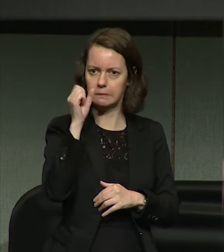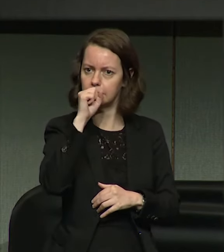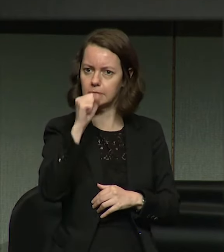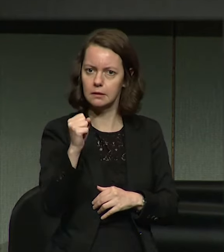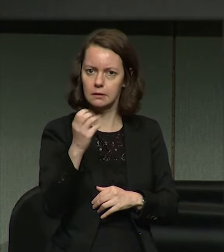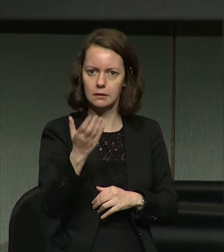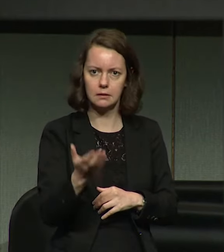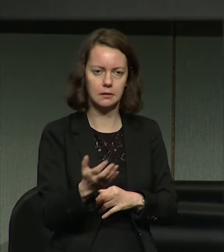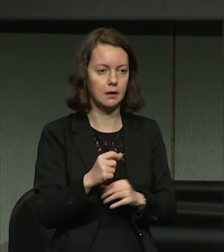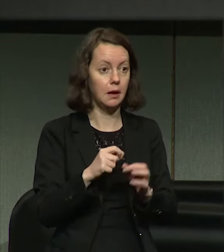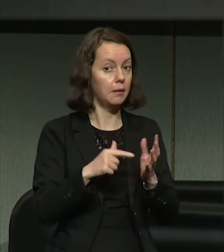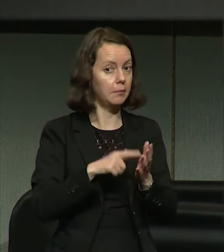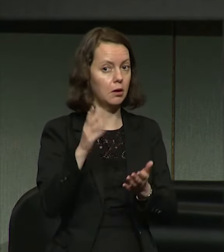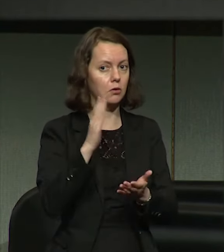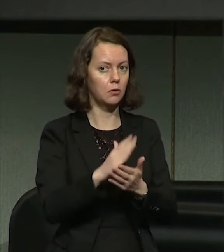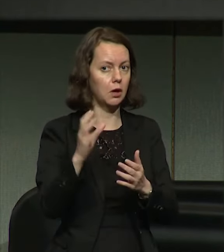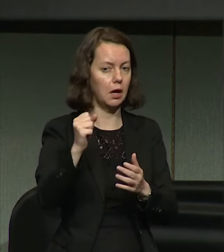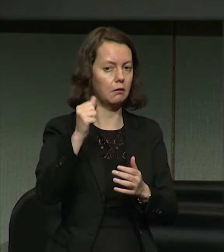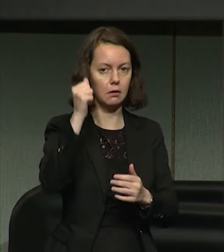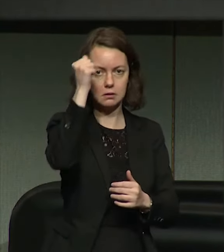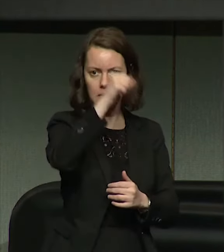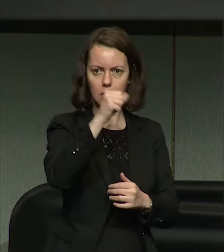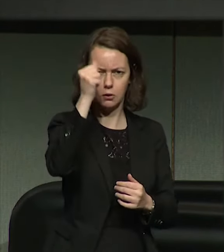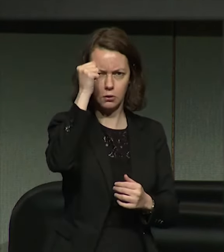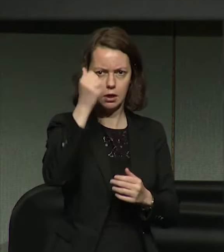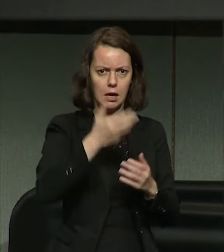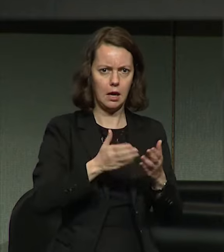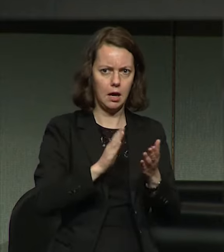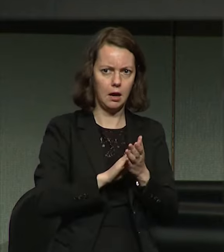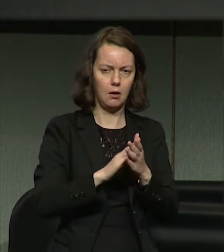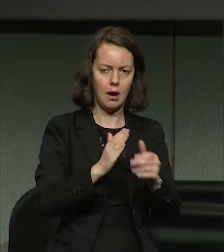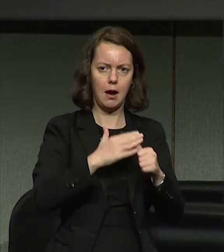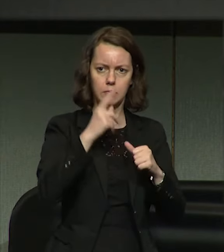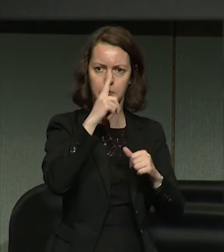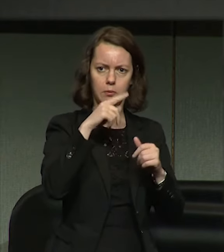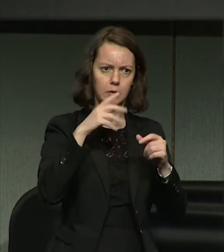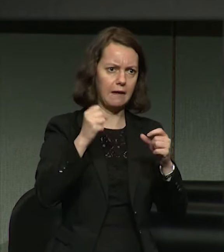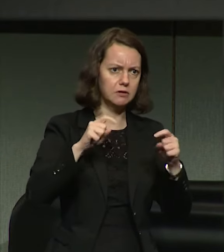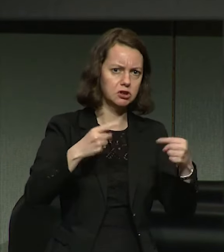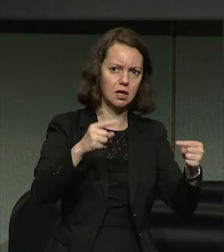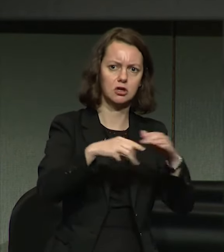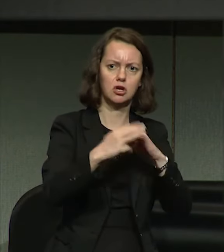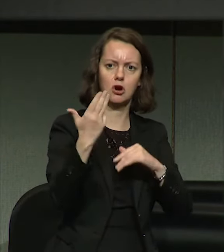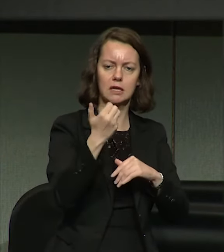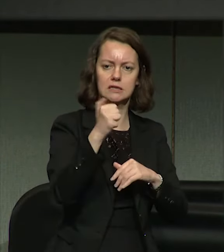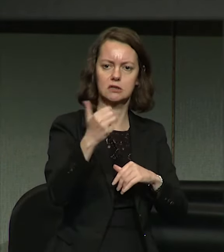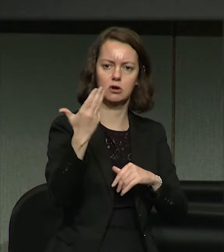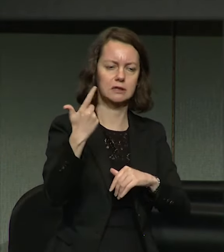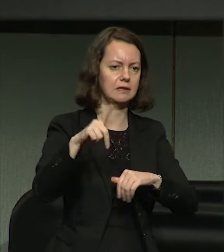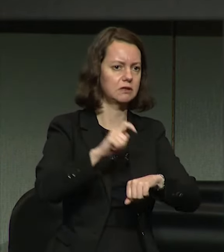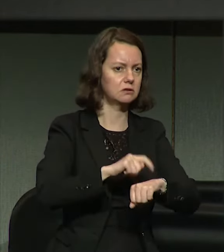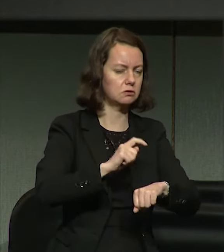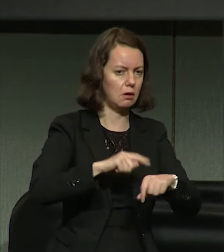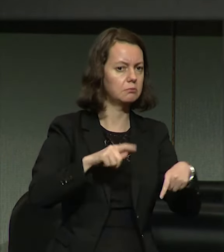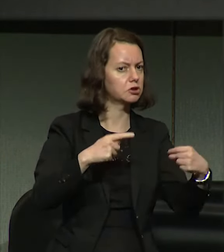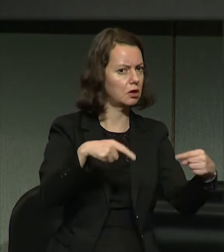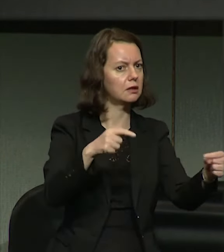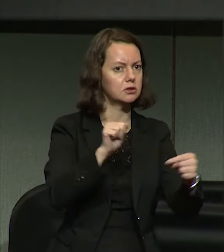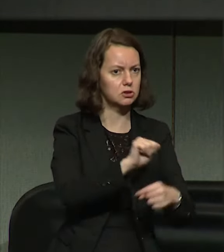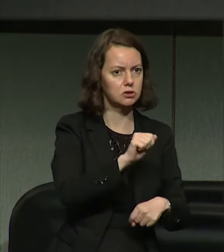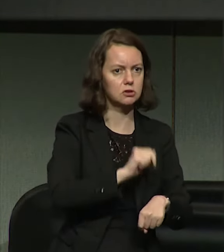but he was offering me an amazing insight into the challenges of Aboriginal people in the 1960s and 70s. This was different from what